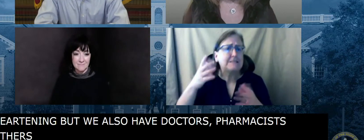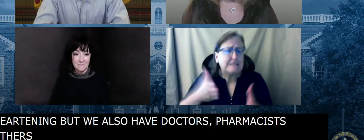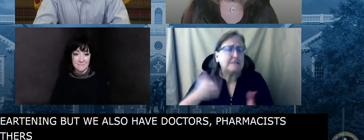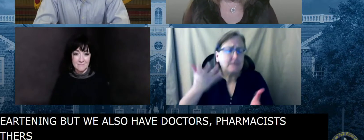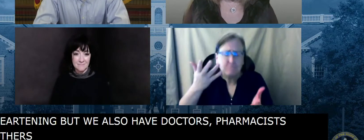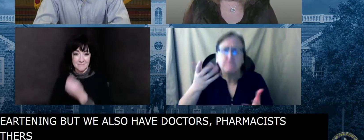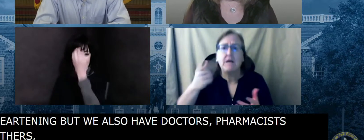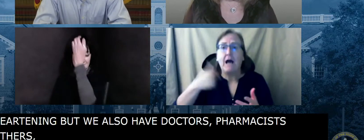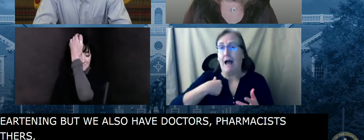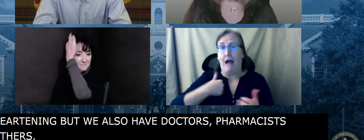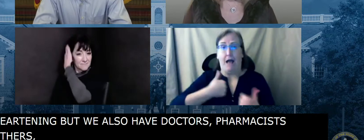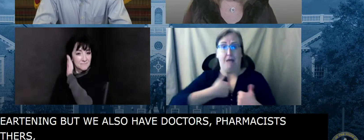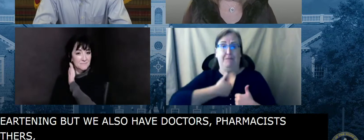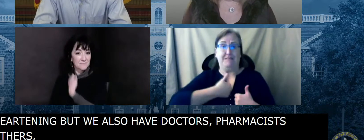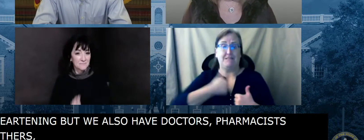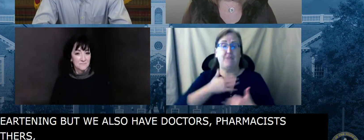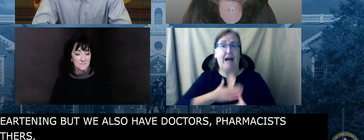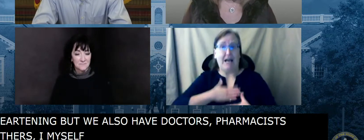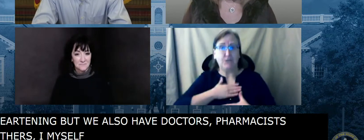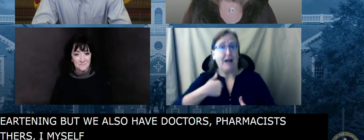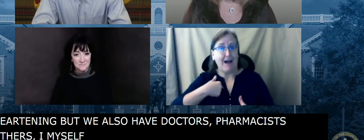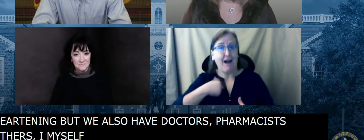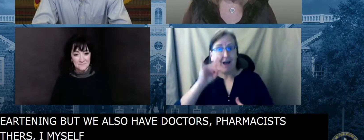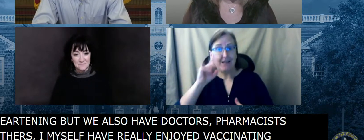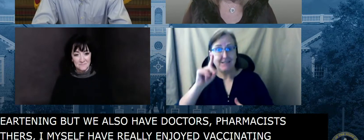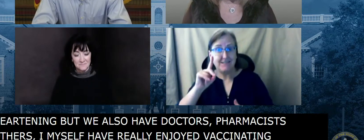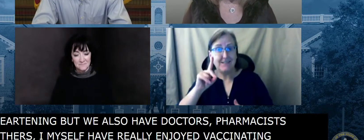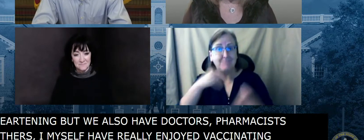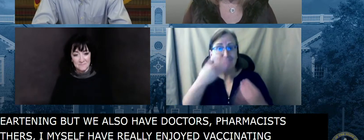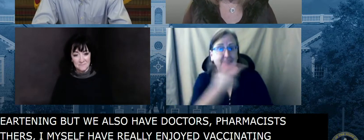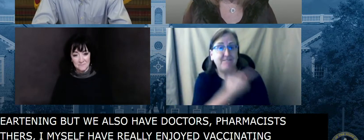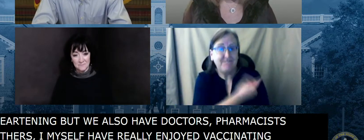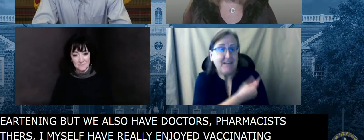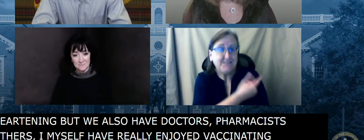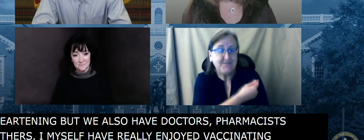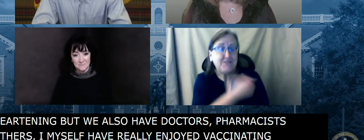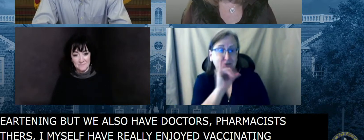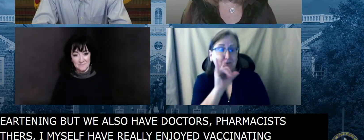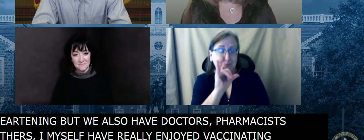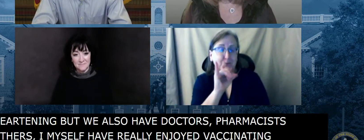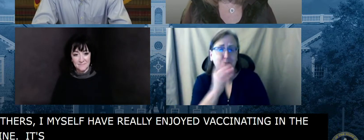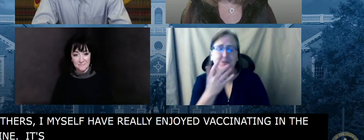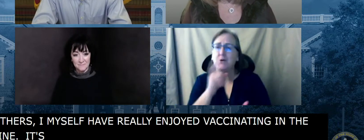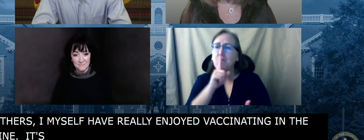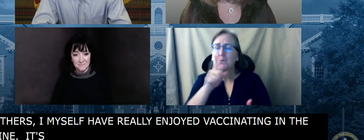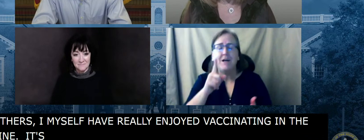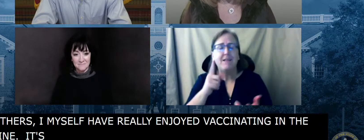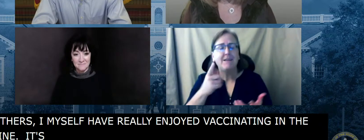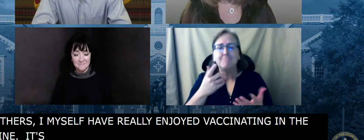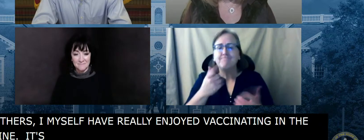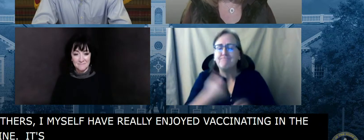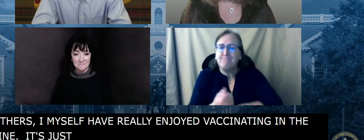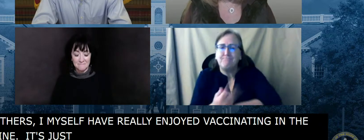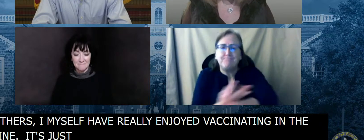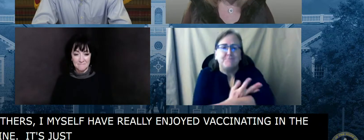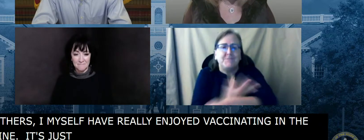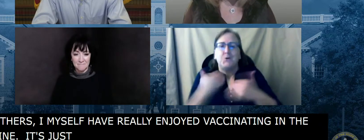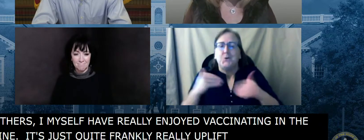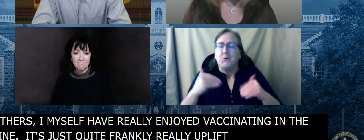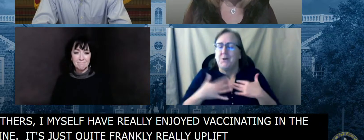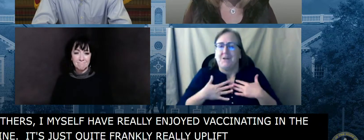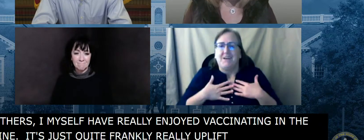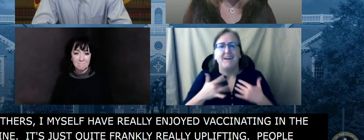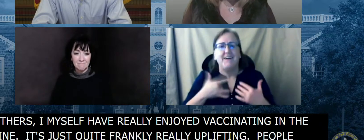enjoyed vaccinating in the line. It's just, quite frankly, really uplifting. People are so happy to get